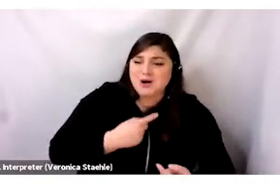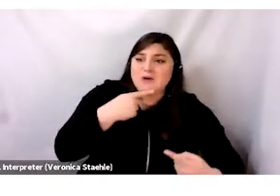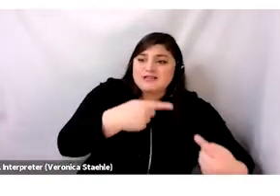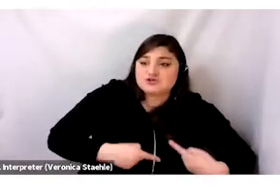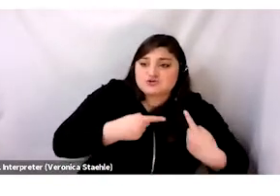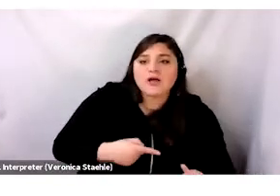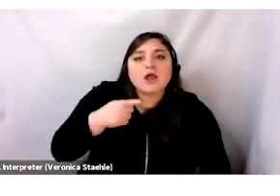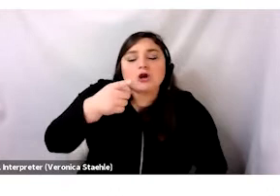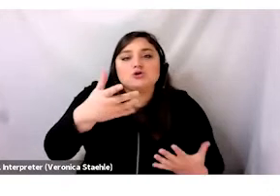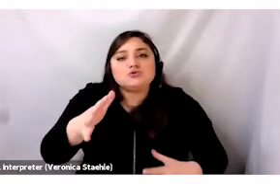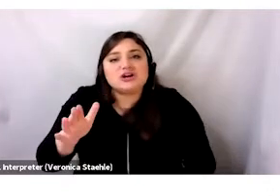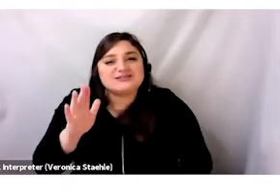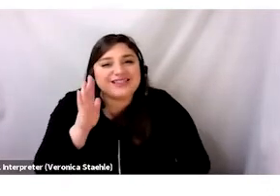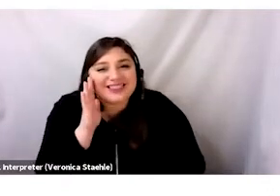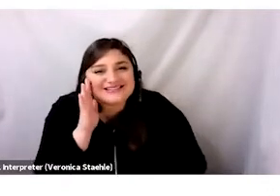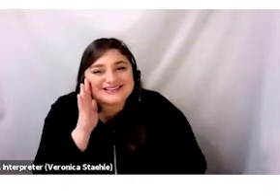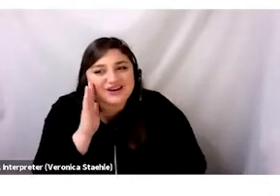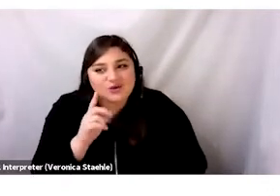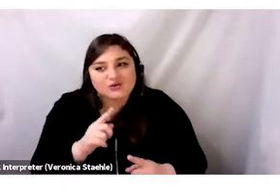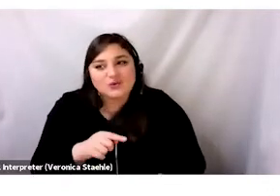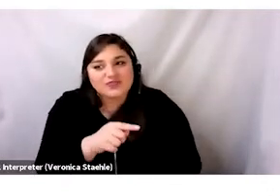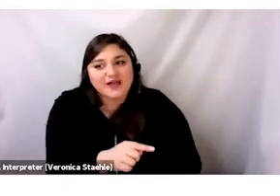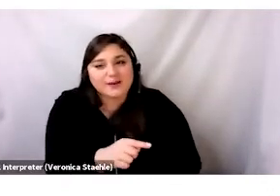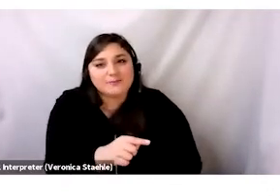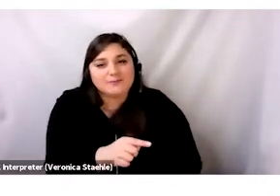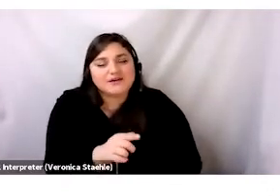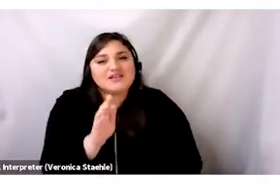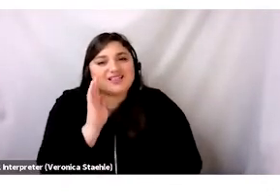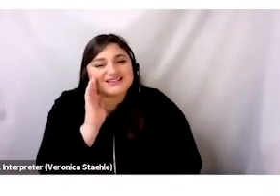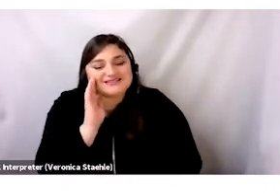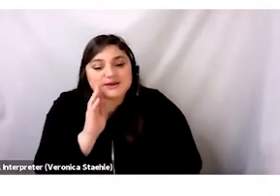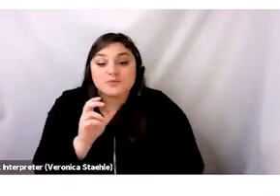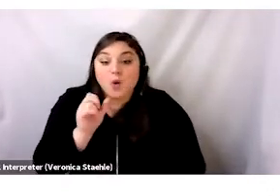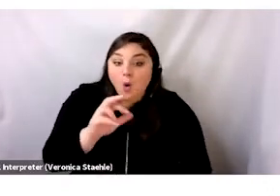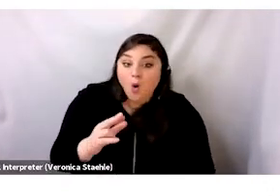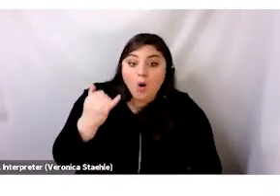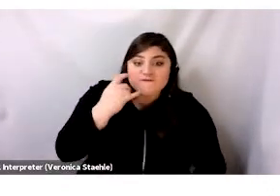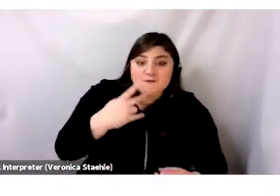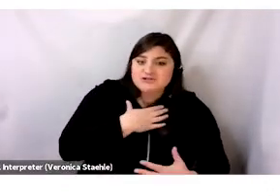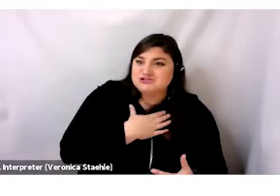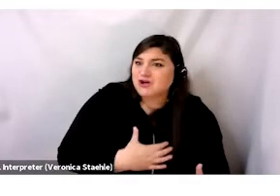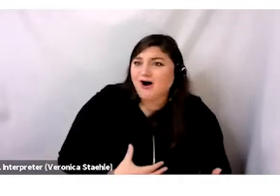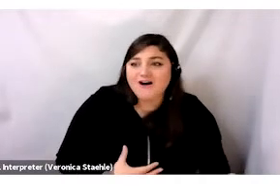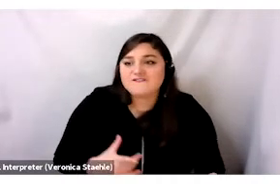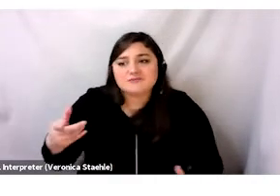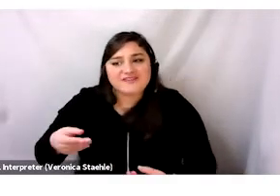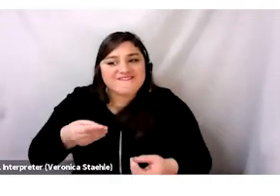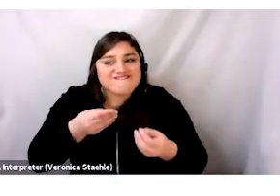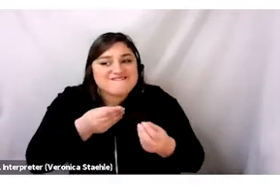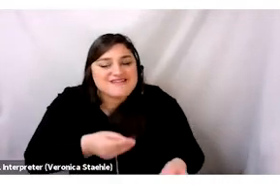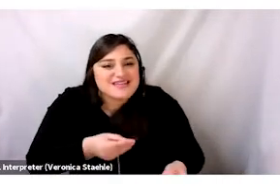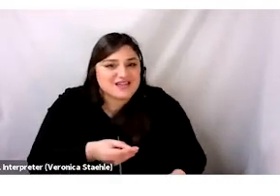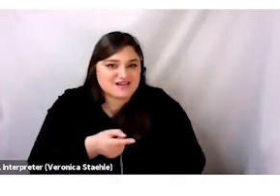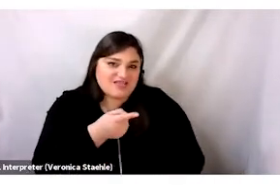an activist who might be experiencing burnout, or childcare. A lot of people who are working in activism